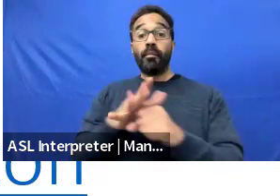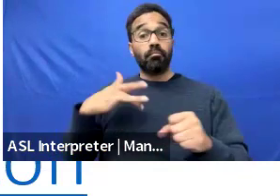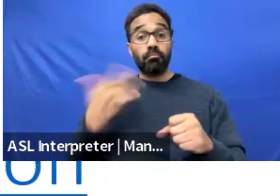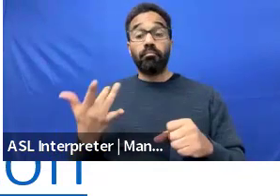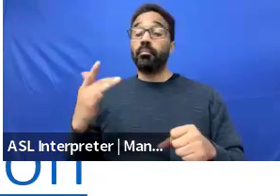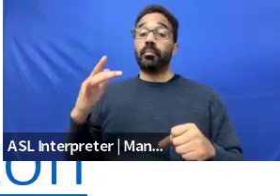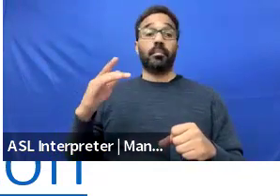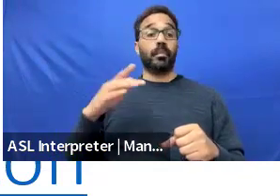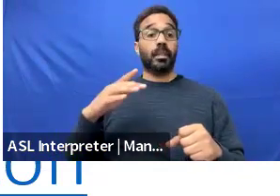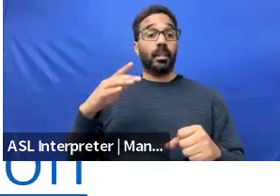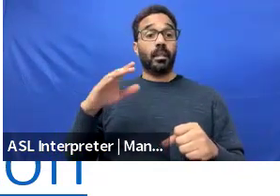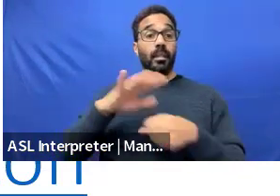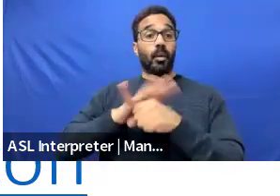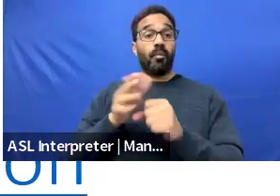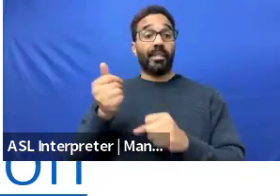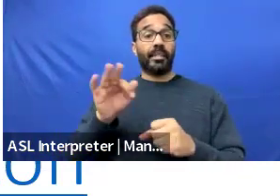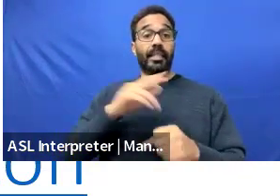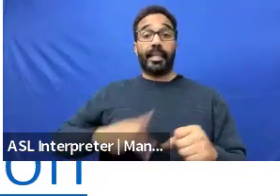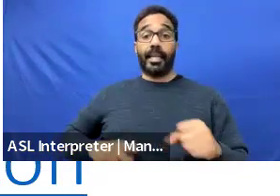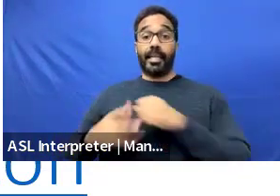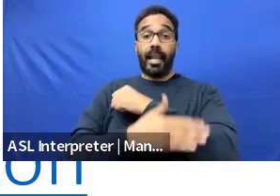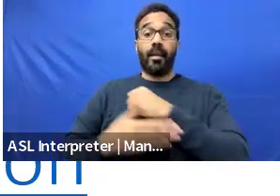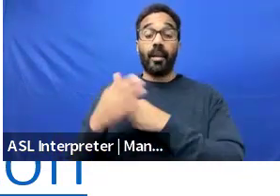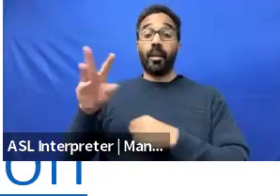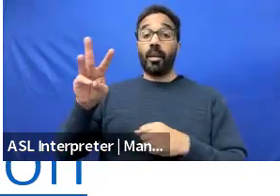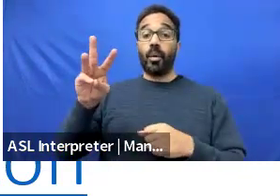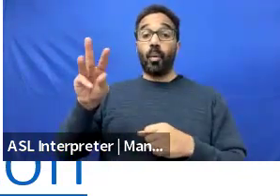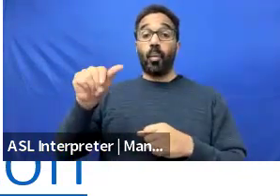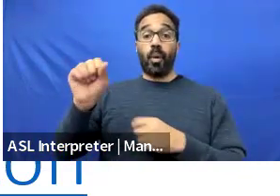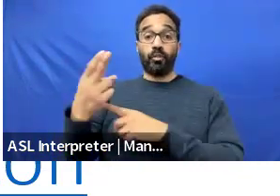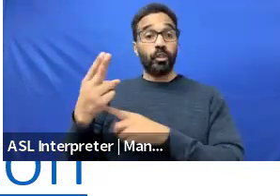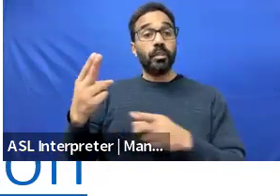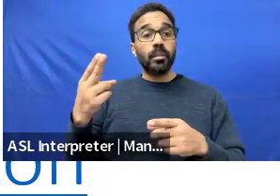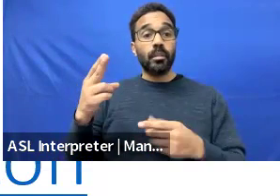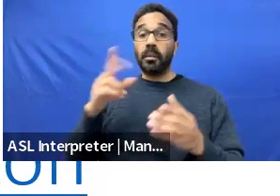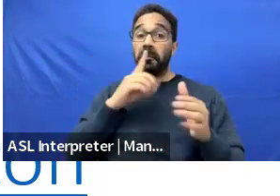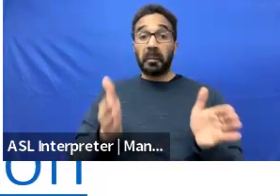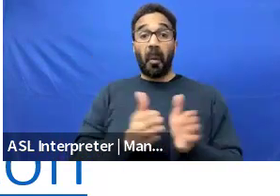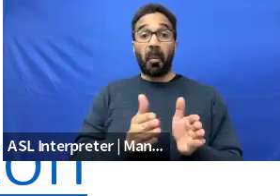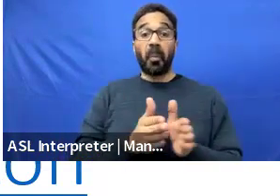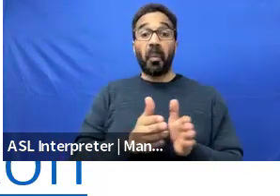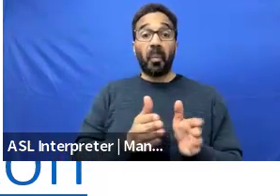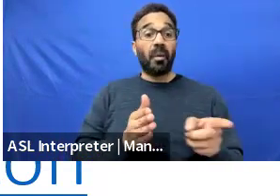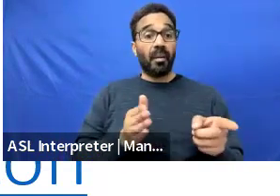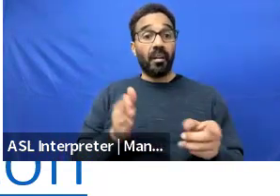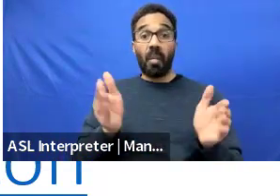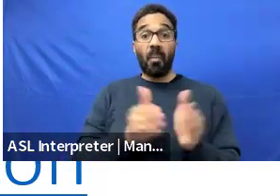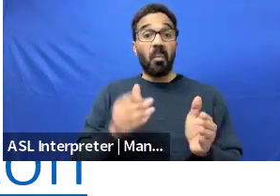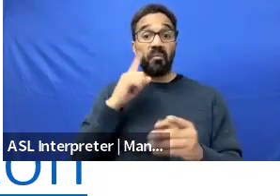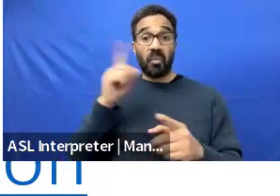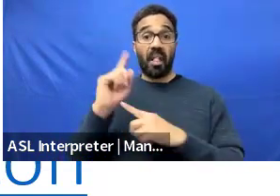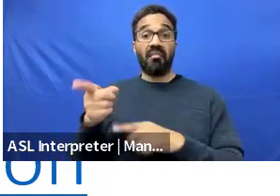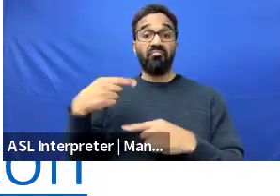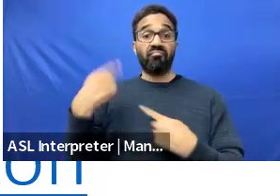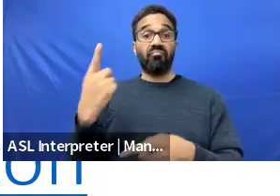Washington, our current level right now is low. We have been low for almost a year. We've been low for a long time.